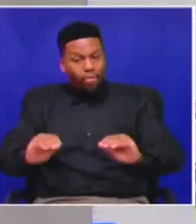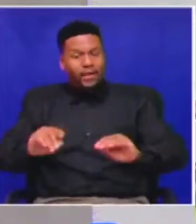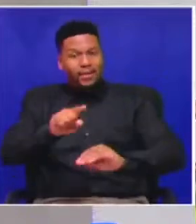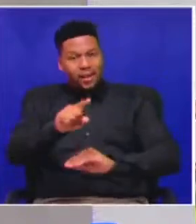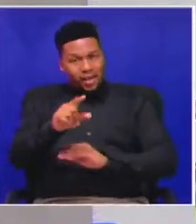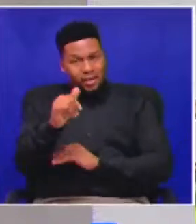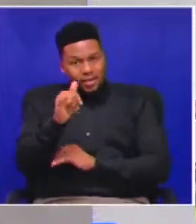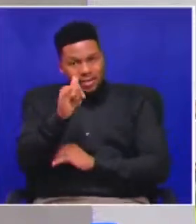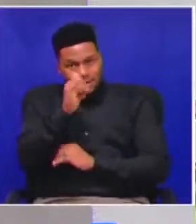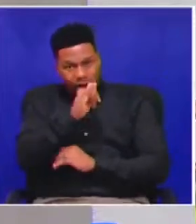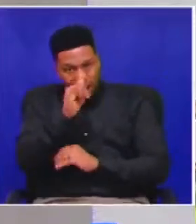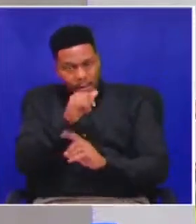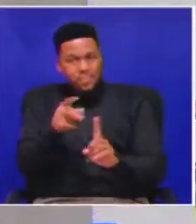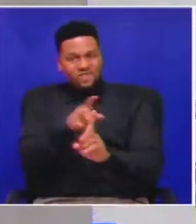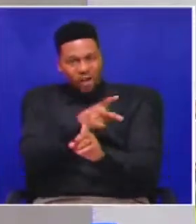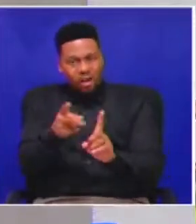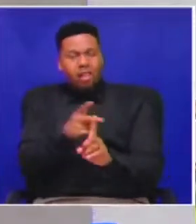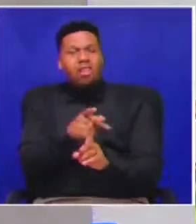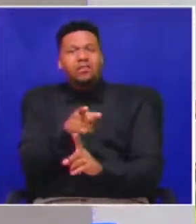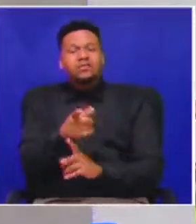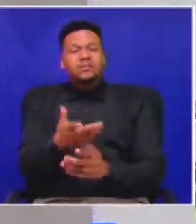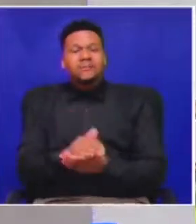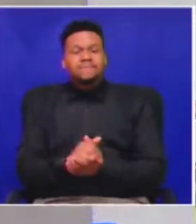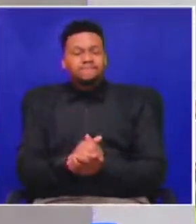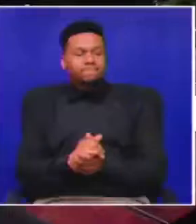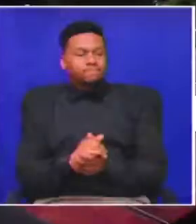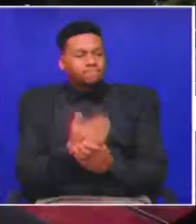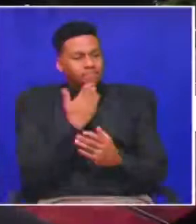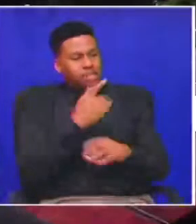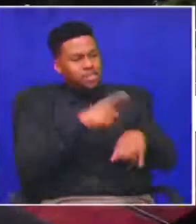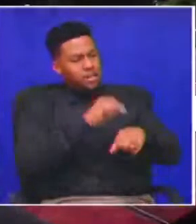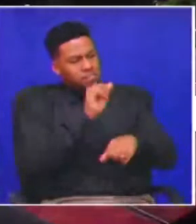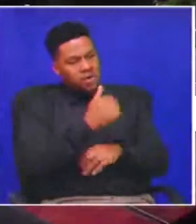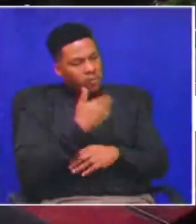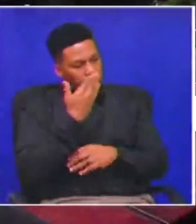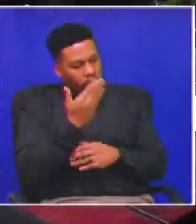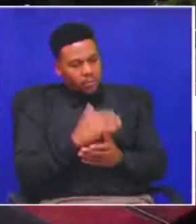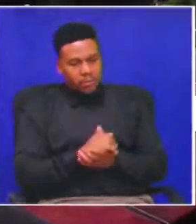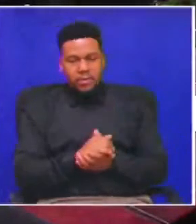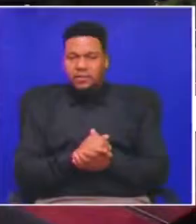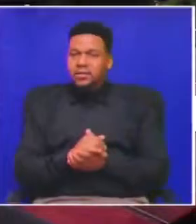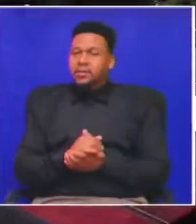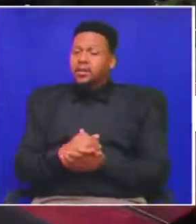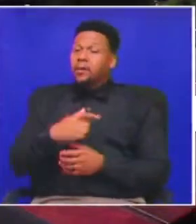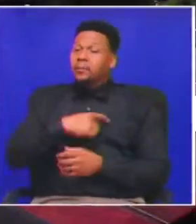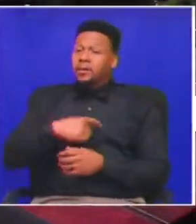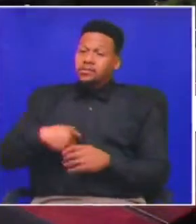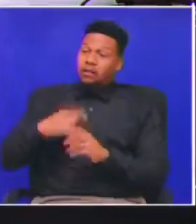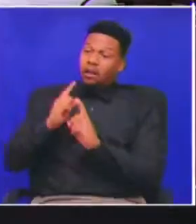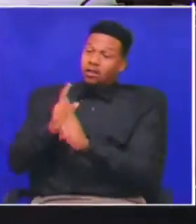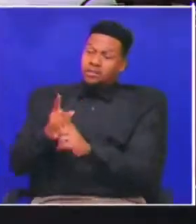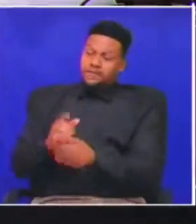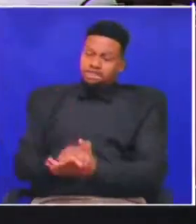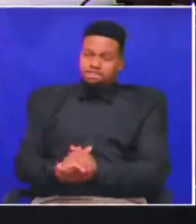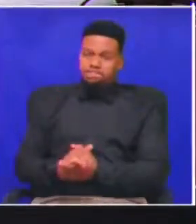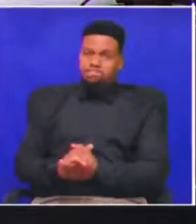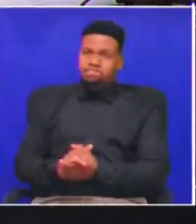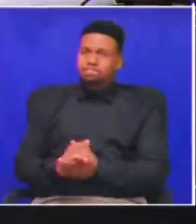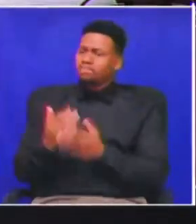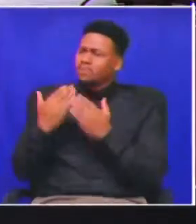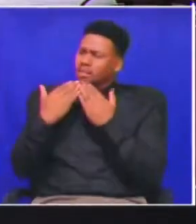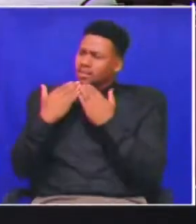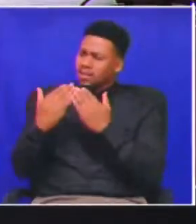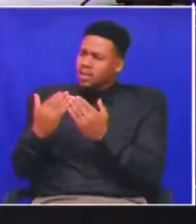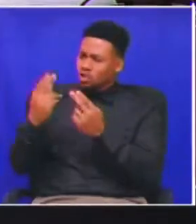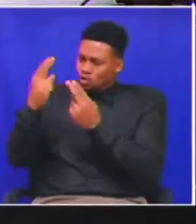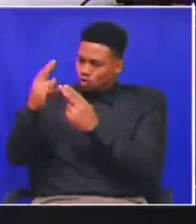are hotspot areas across our country. Thank you. The Honourable President. Thank you, Honourable Deputy Speaker.